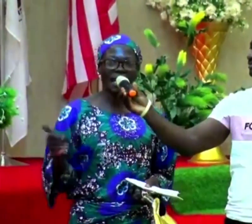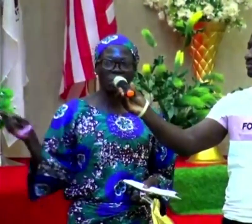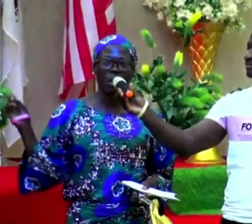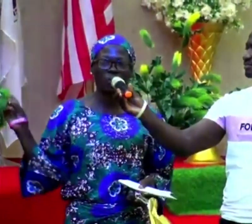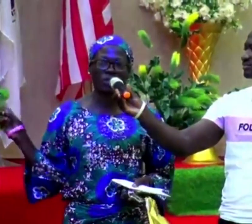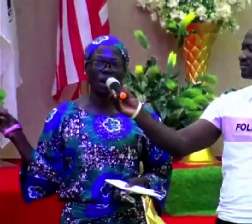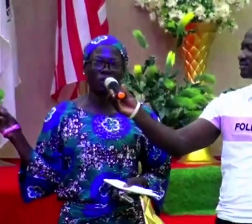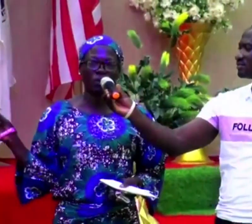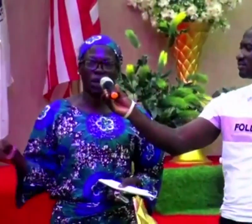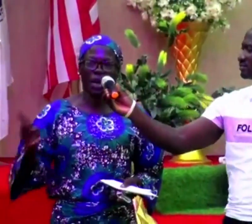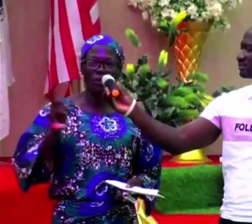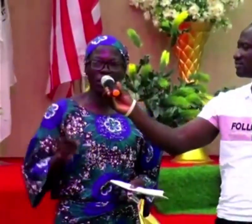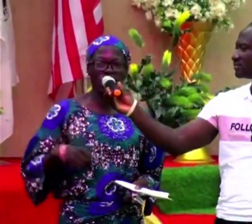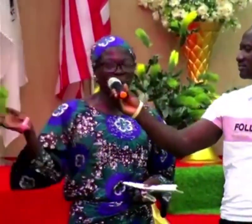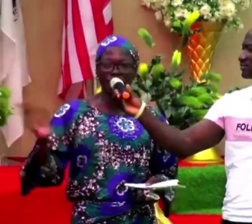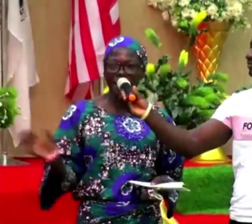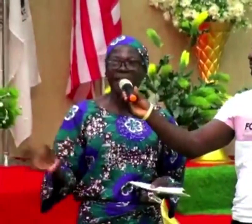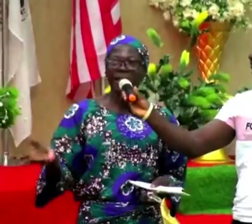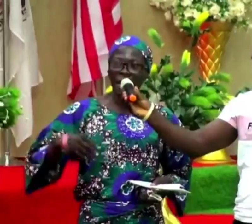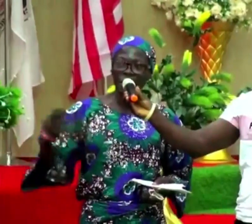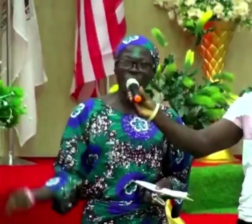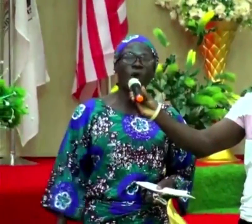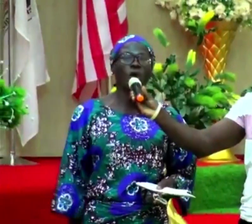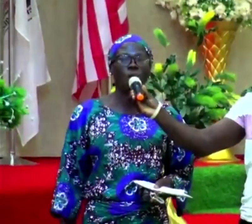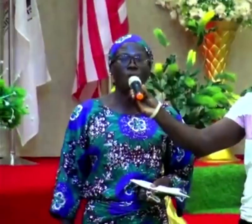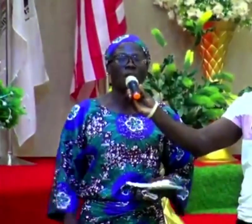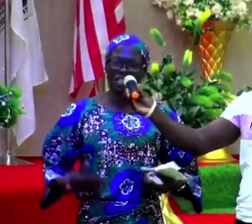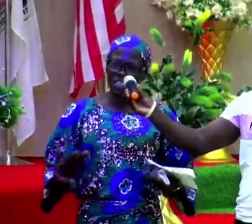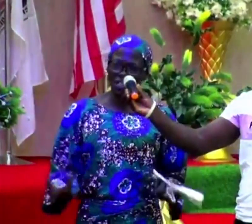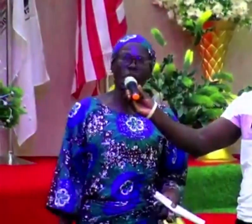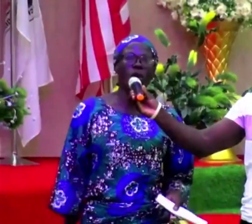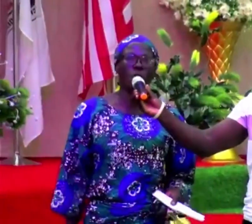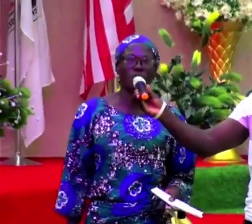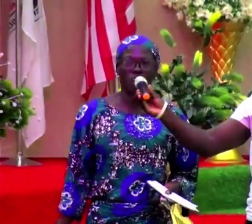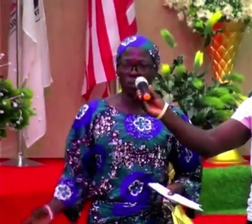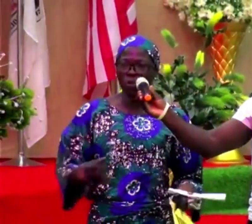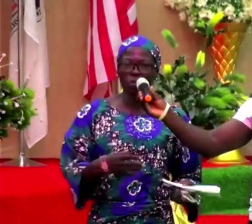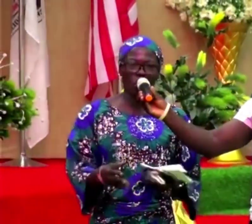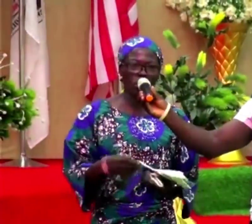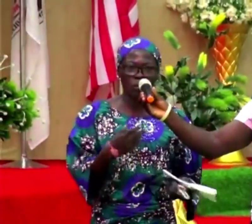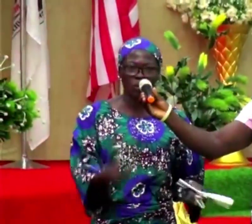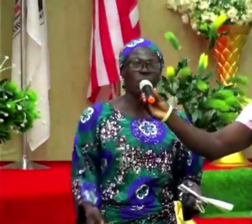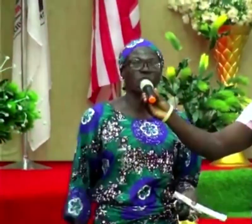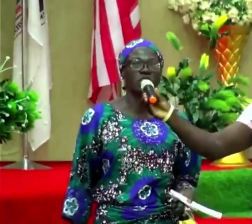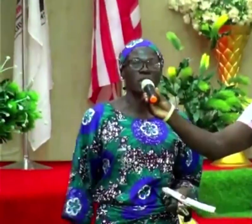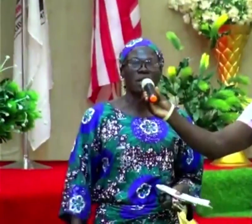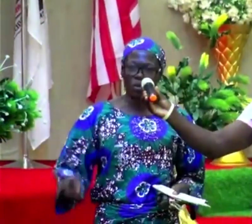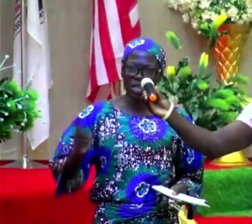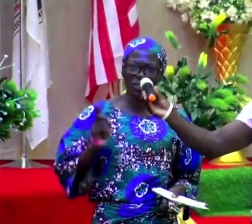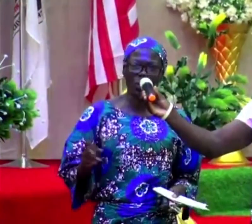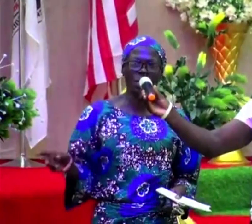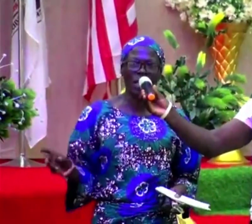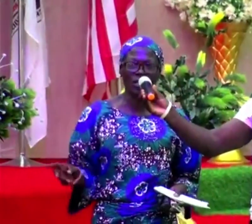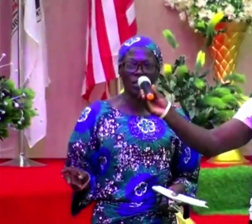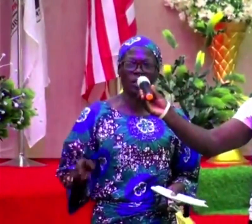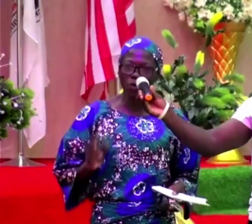cash out, pay one fair travel, Kafi Katabani, Kafi Ronwo Lowo, change it for Lowo, me, Tori Bobo and Koti Moti for Woshe. Mo sha